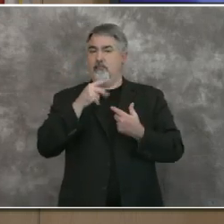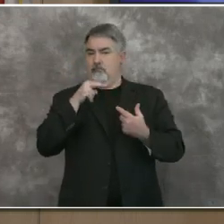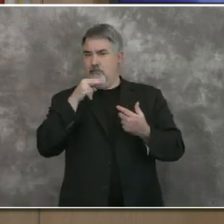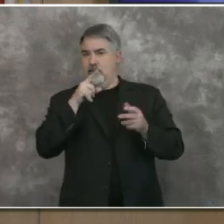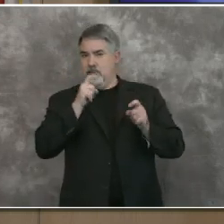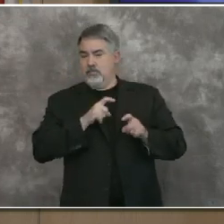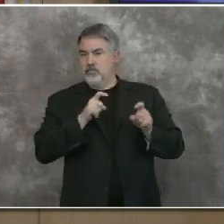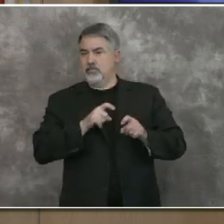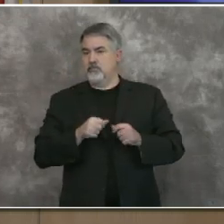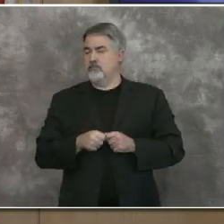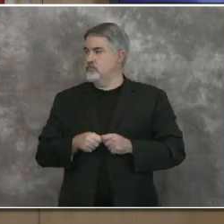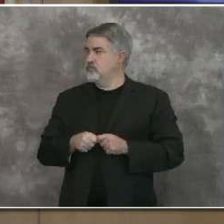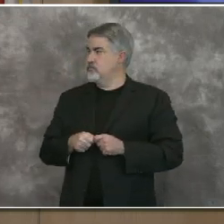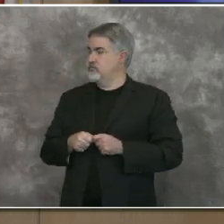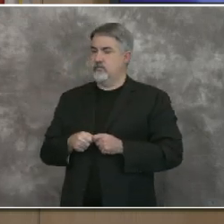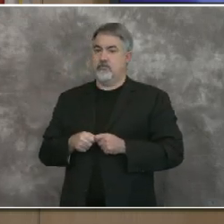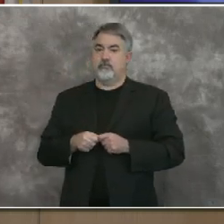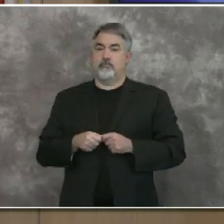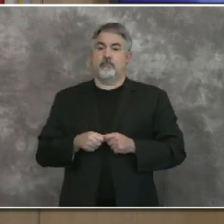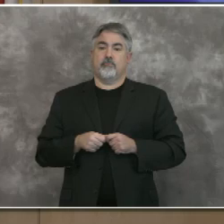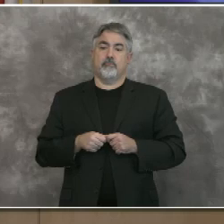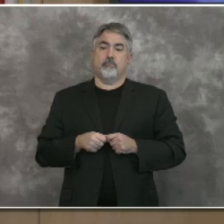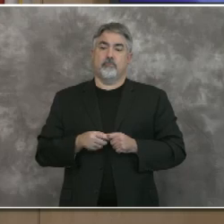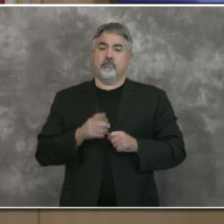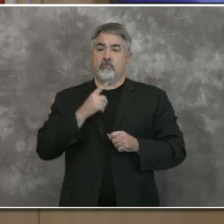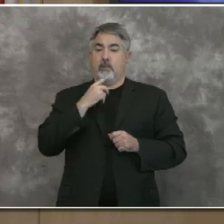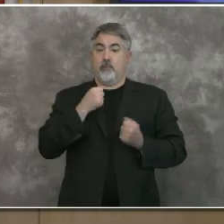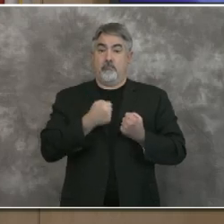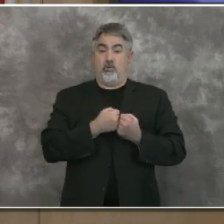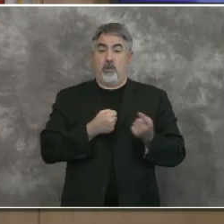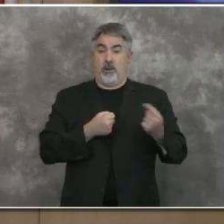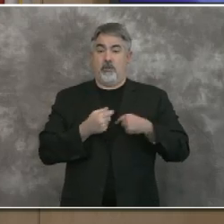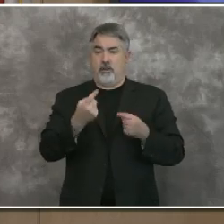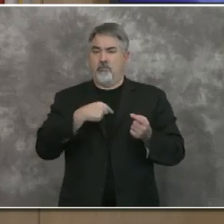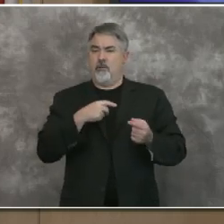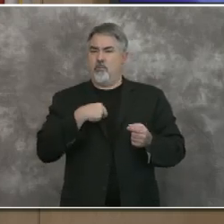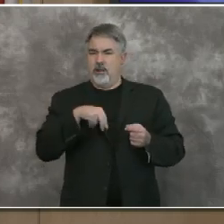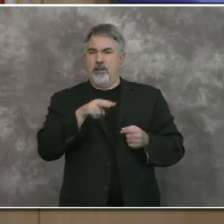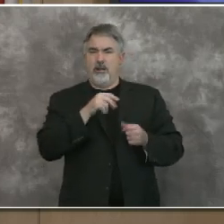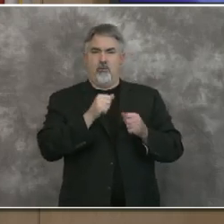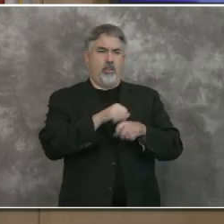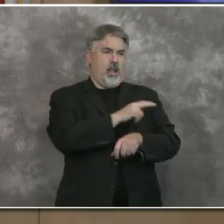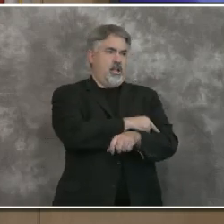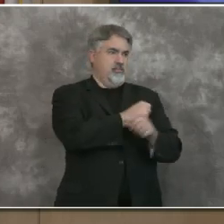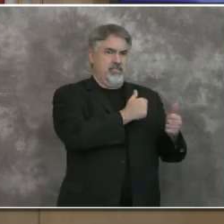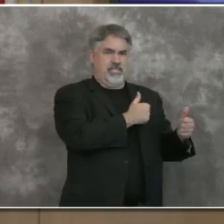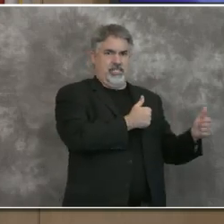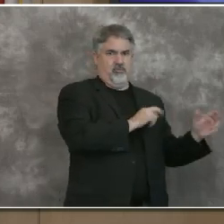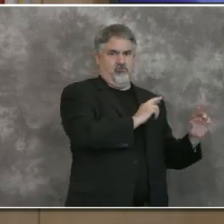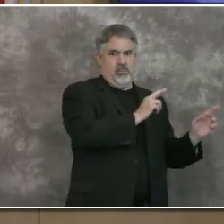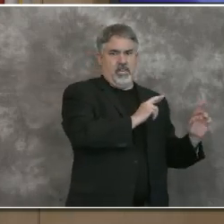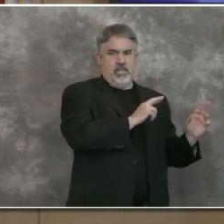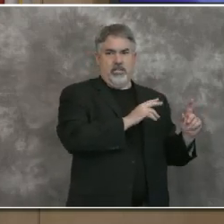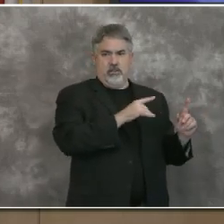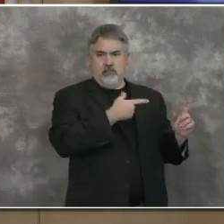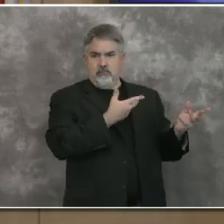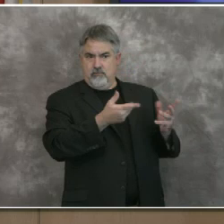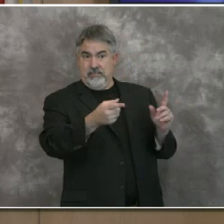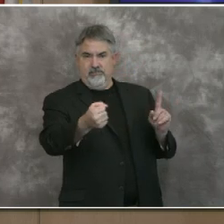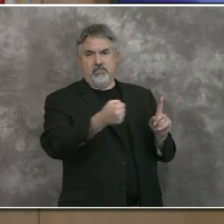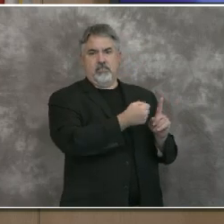or individuals presenting at the border and coming for health care. And we're working with our hospital partners really across the system, but most closely